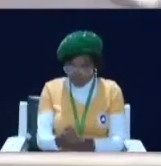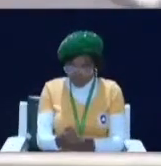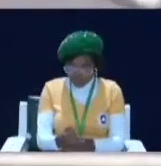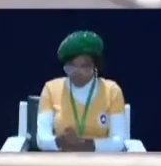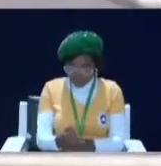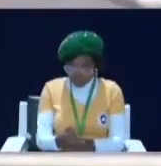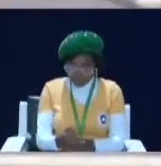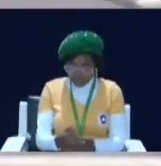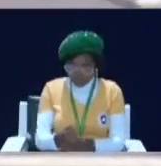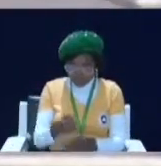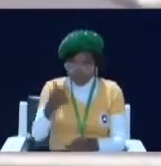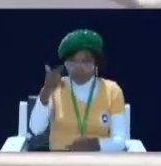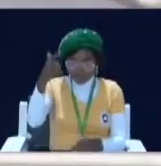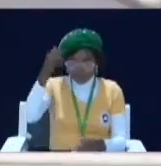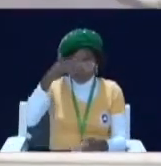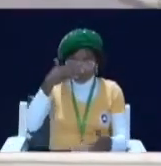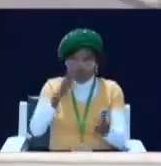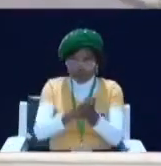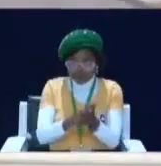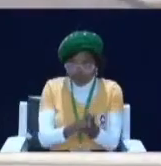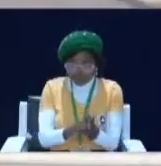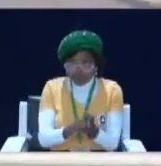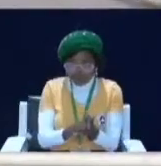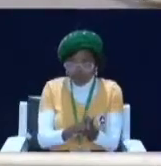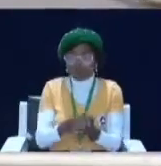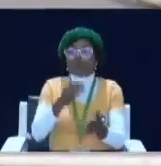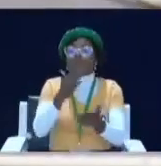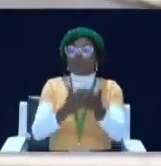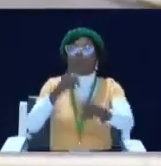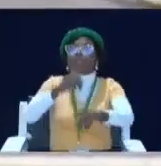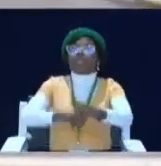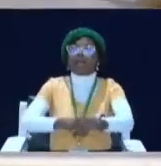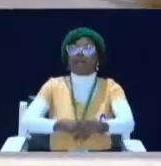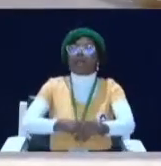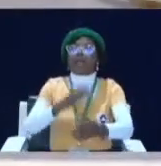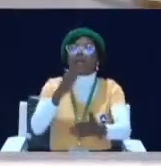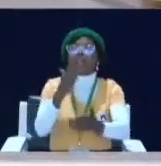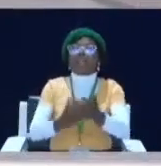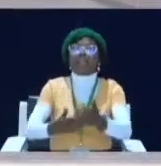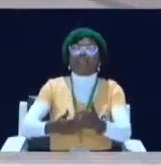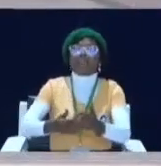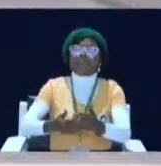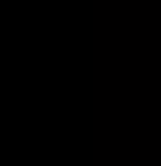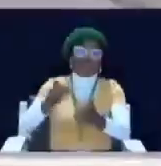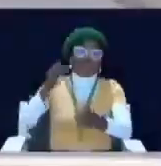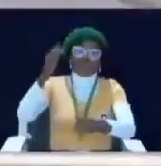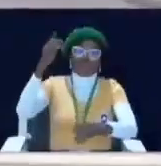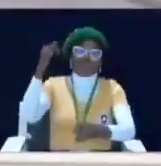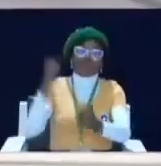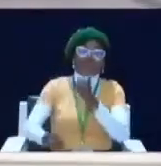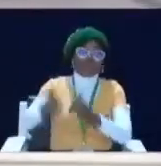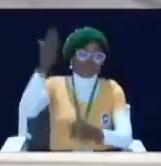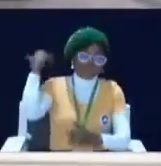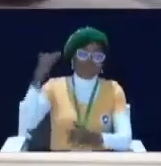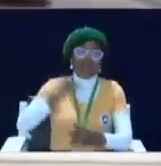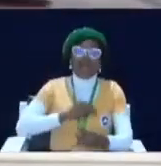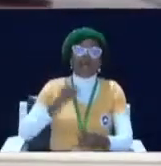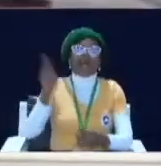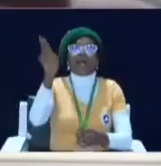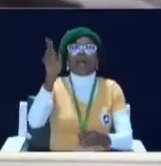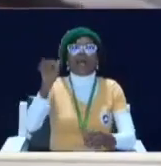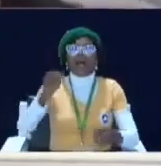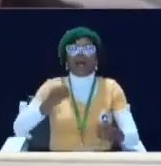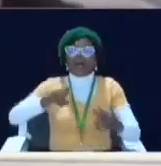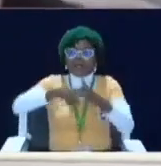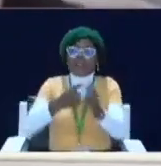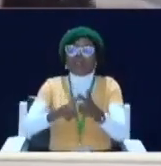Sometime last year, I began to feel a growth, an enlargement at the backside of my